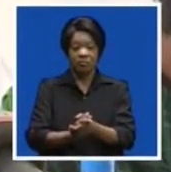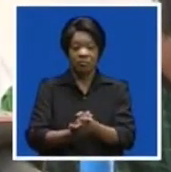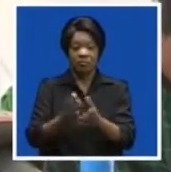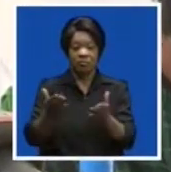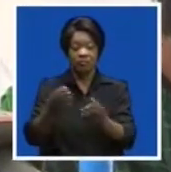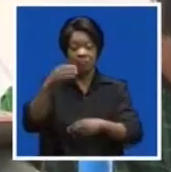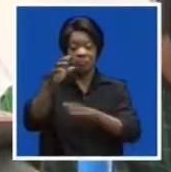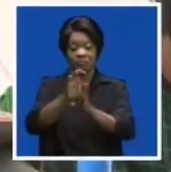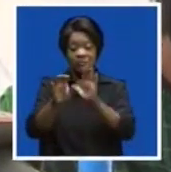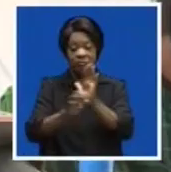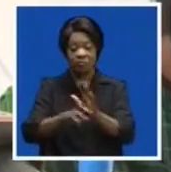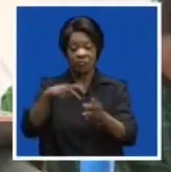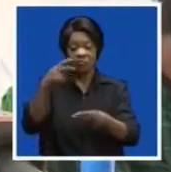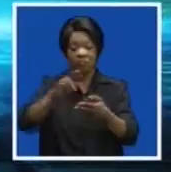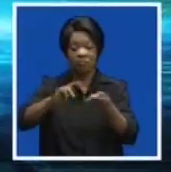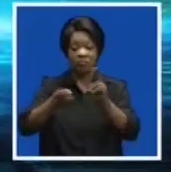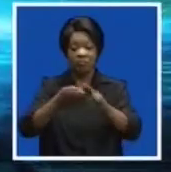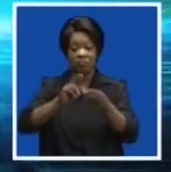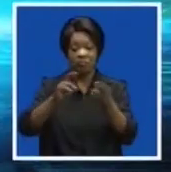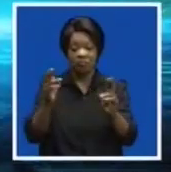ongoing constitutional reforms.